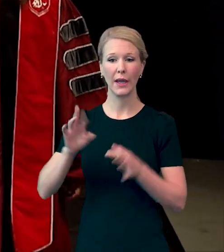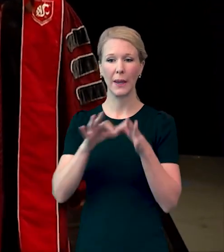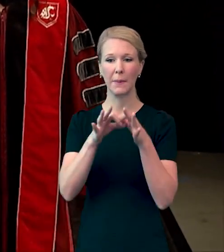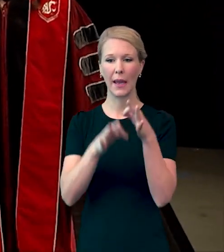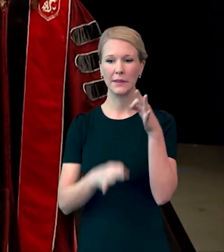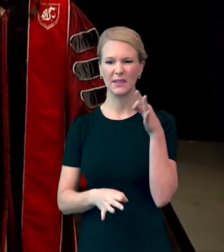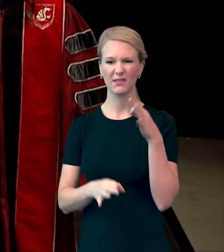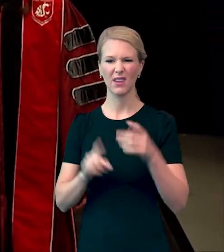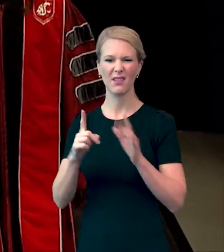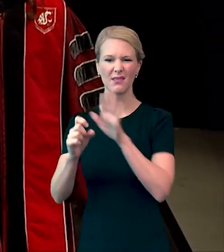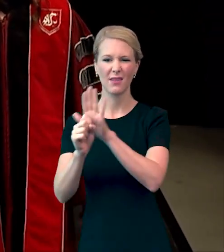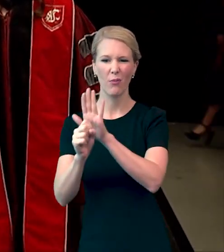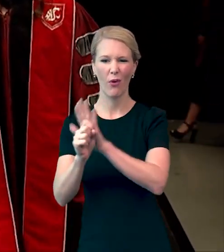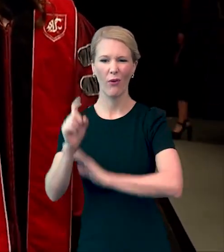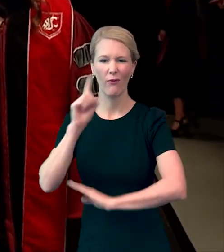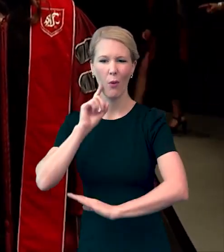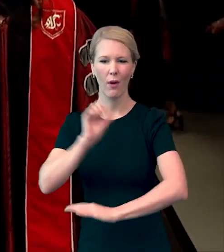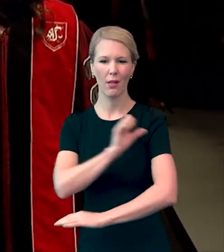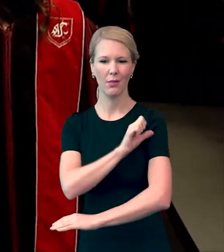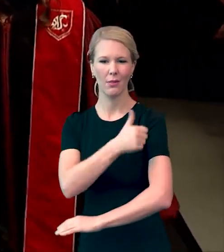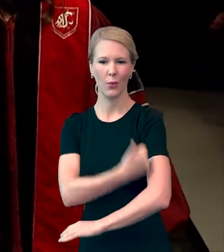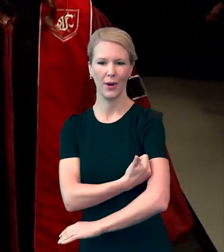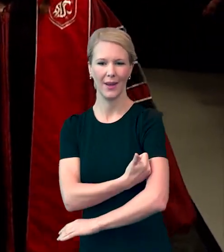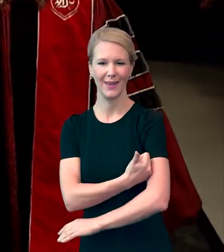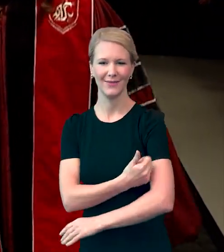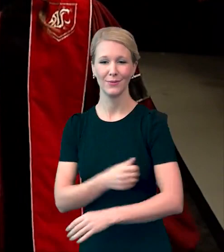a traditional symbol of authority.